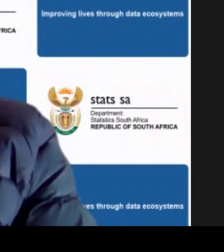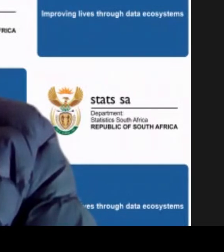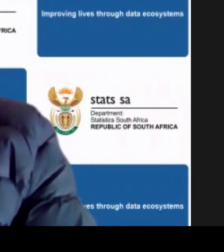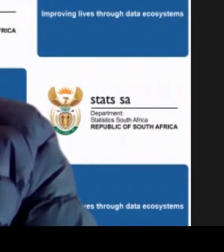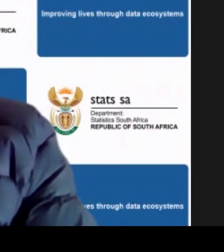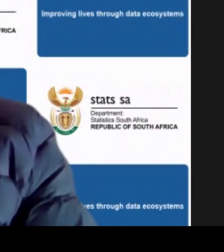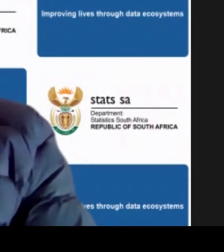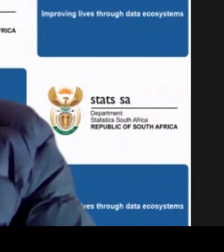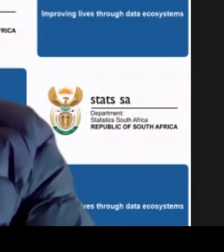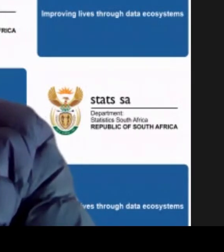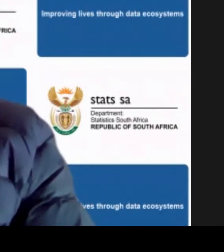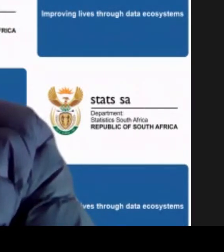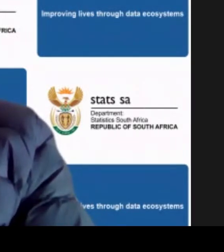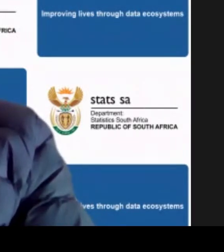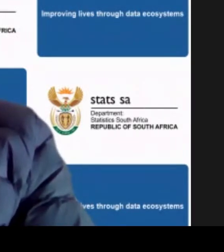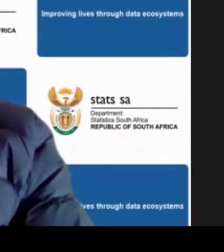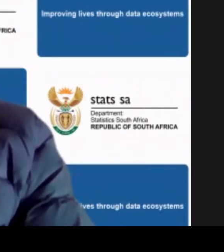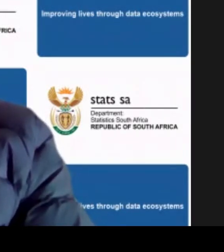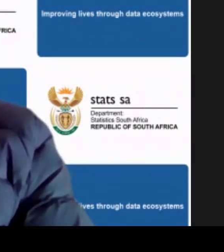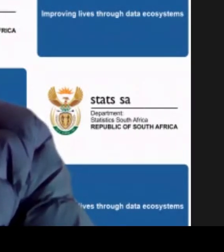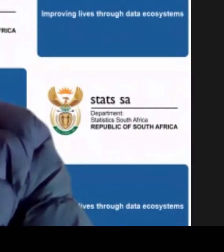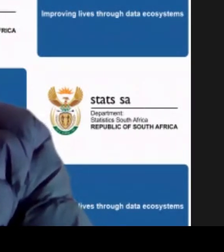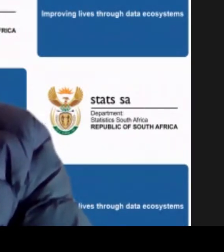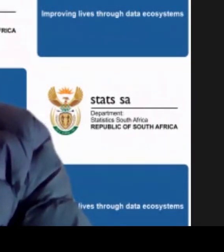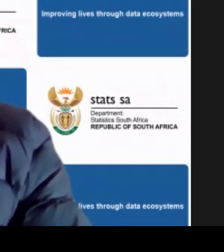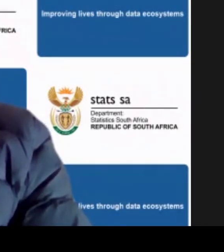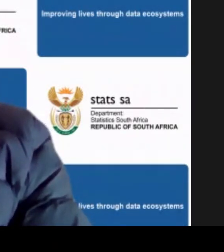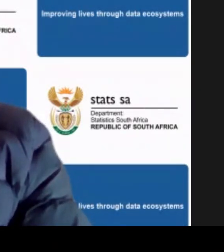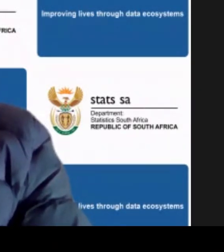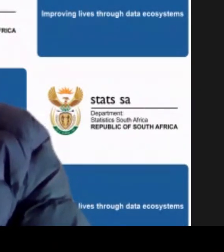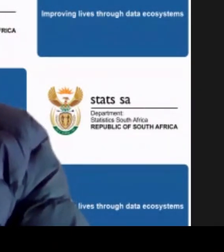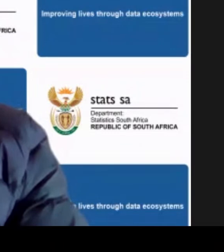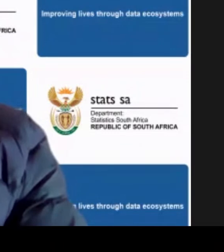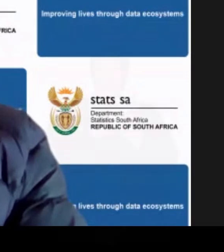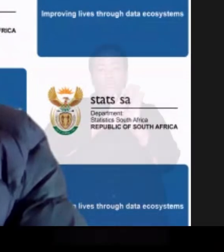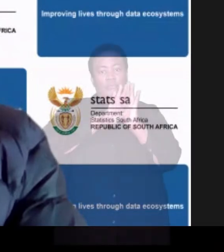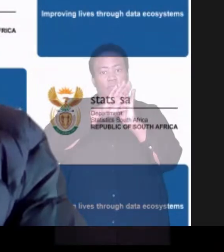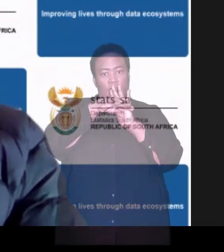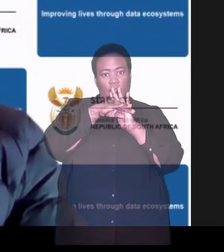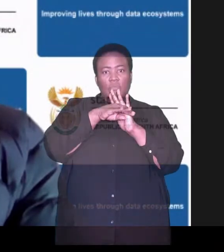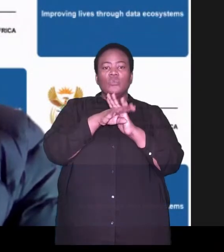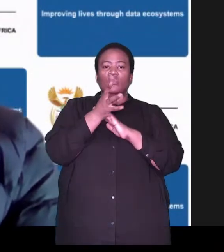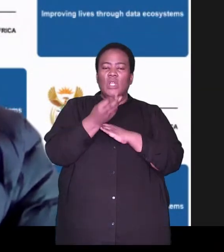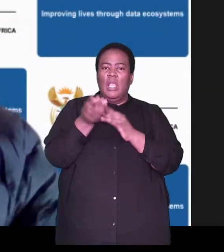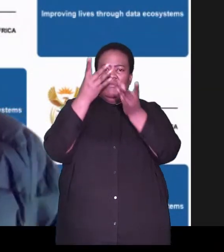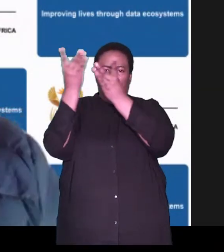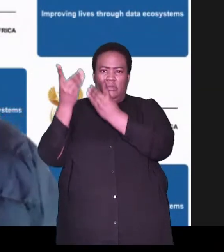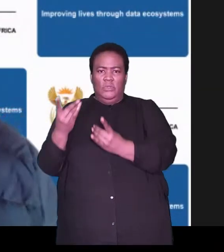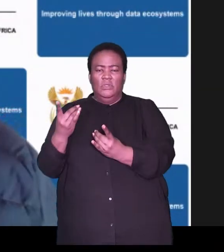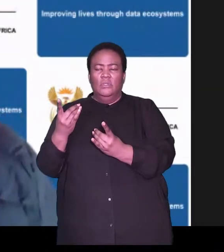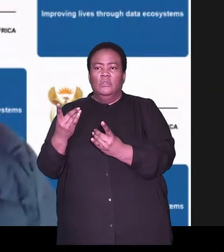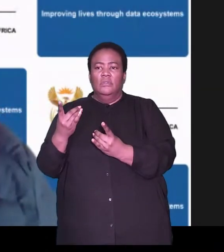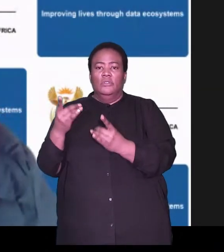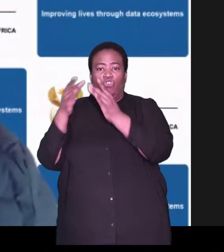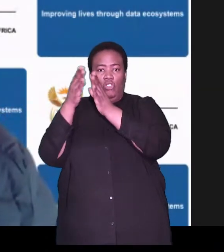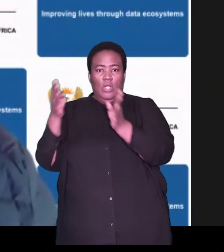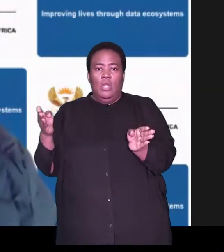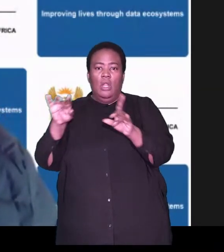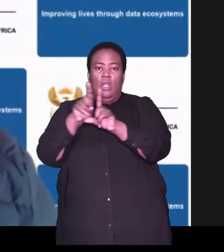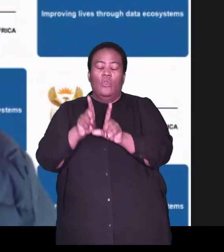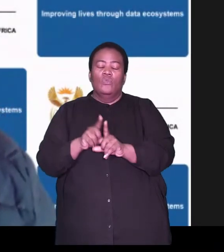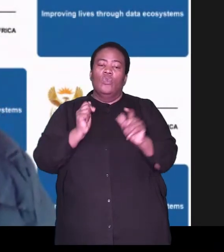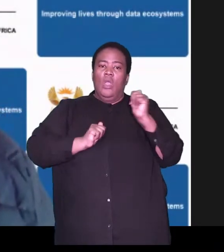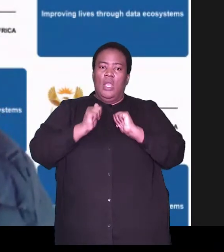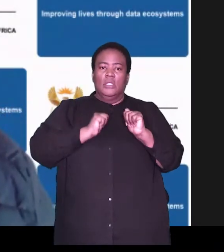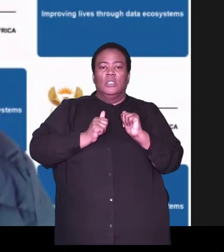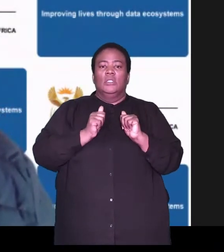at 12:15 we will then be joined by the Statistician General, as well as the